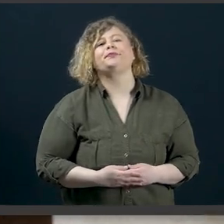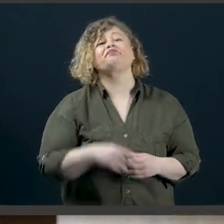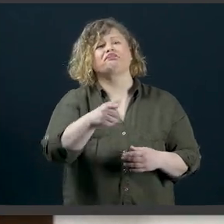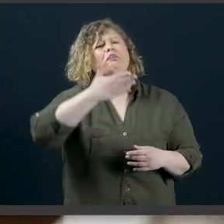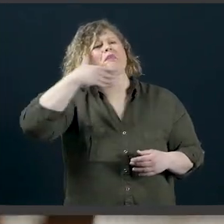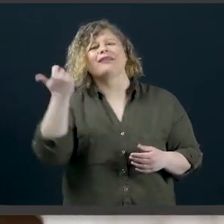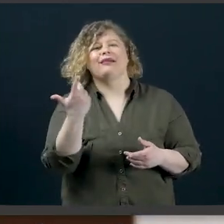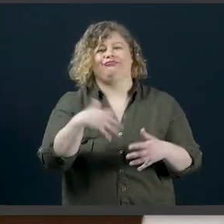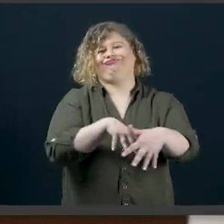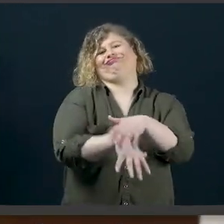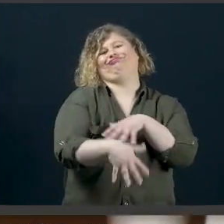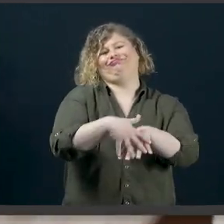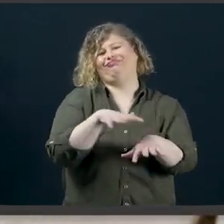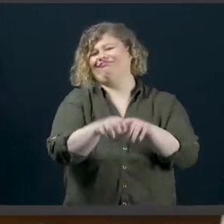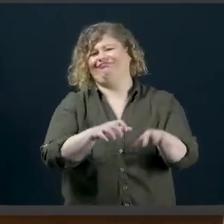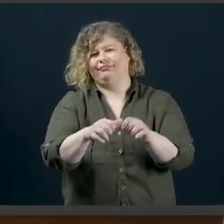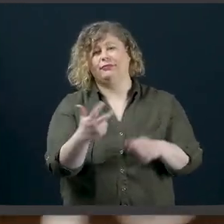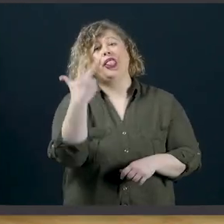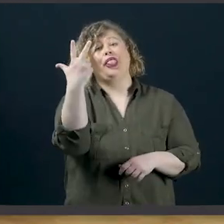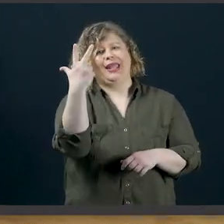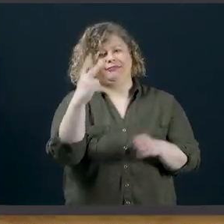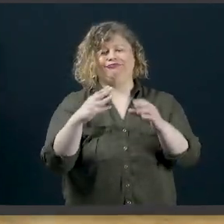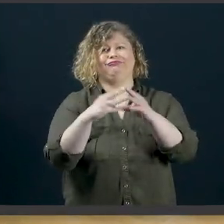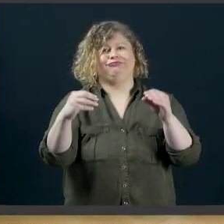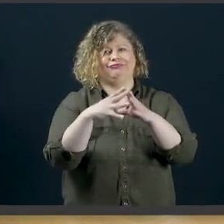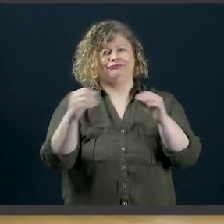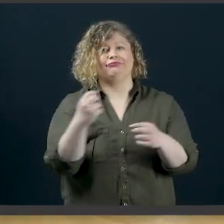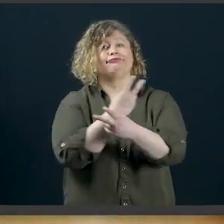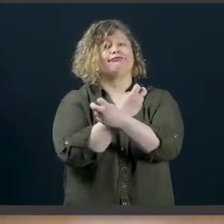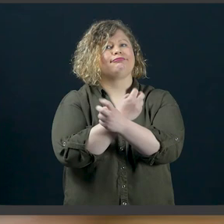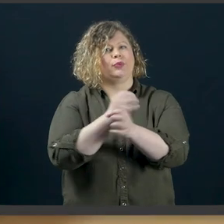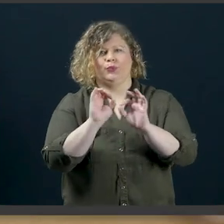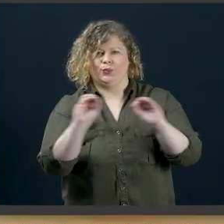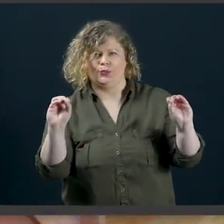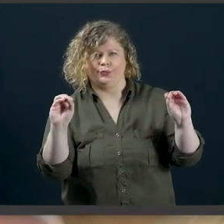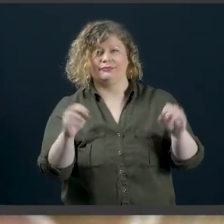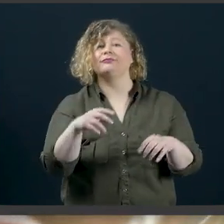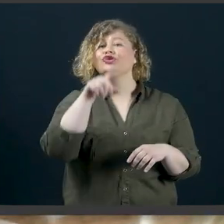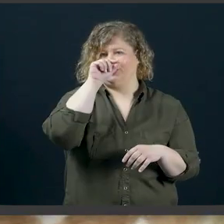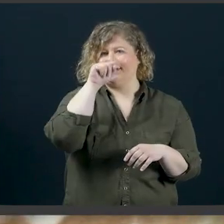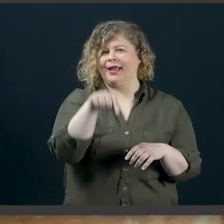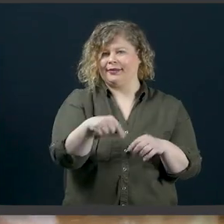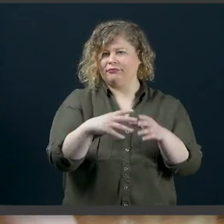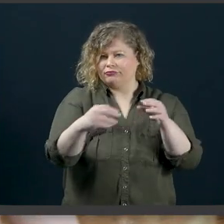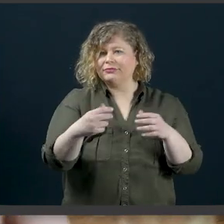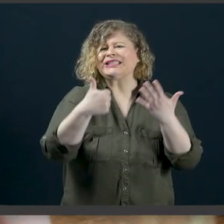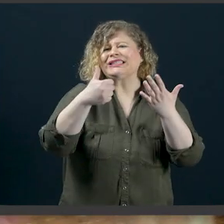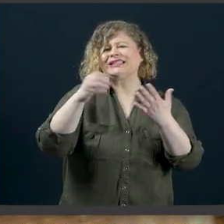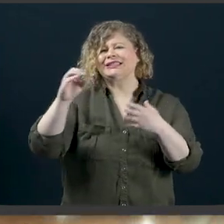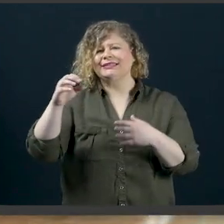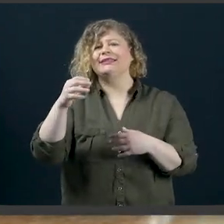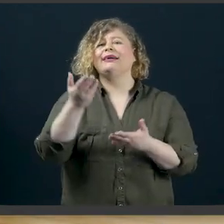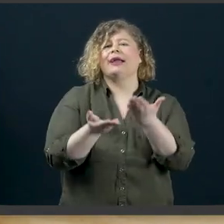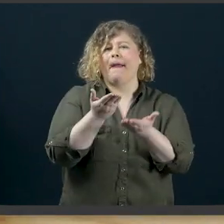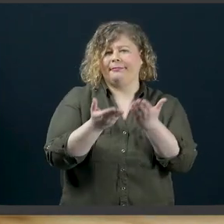to wear gloves when handling chicken I have three boneless skinless chicken thighs that are 600 G